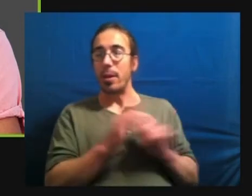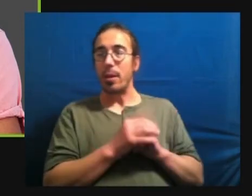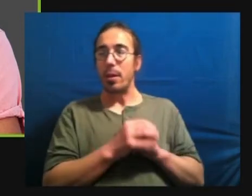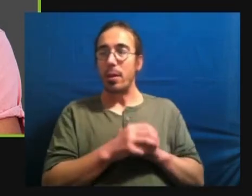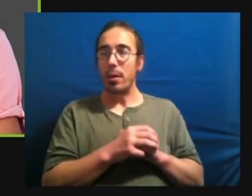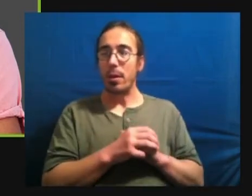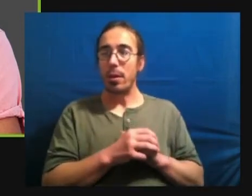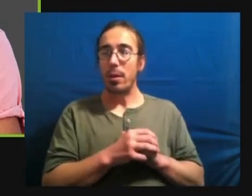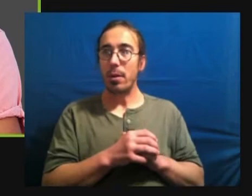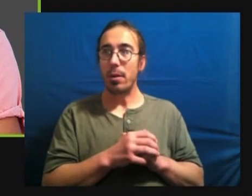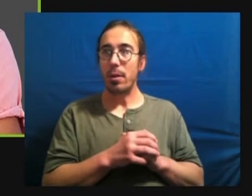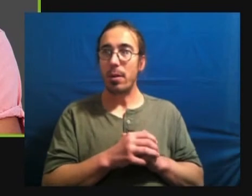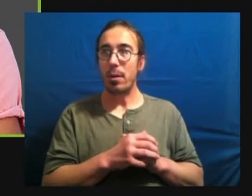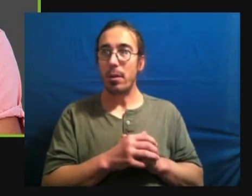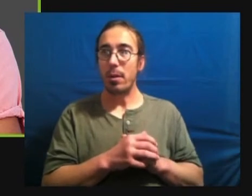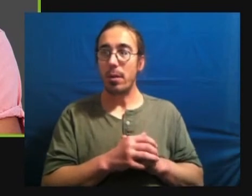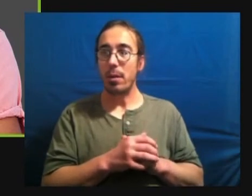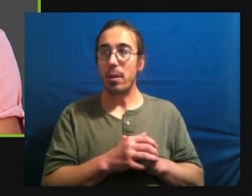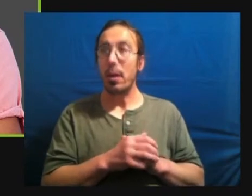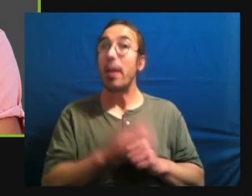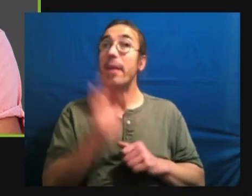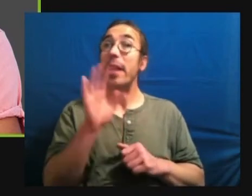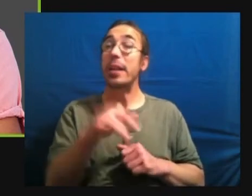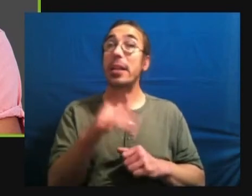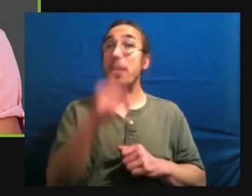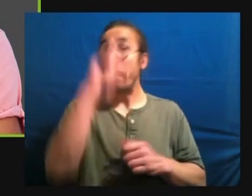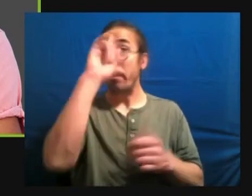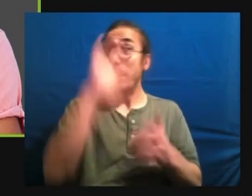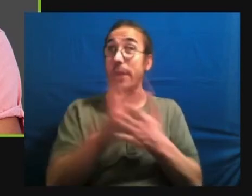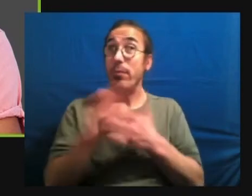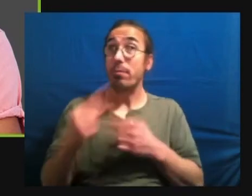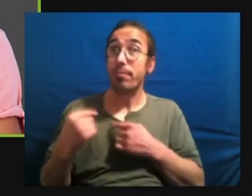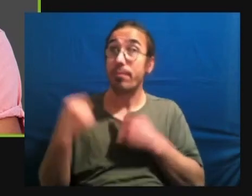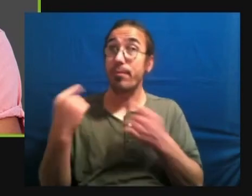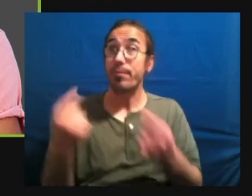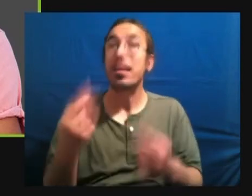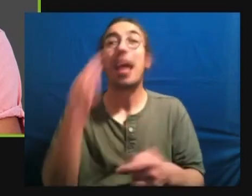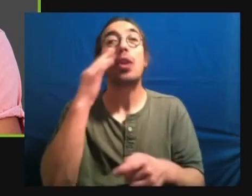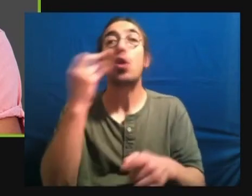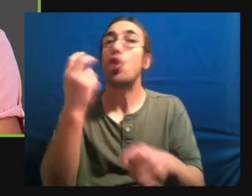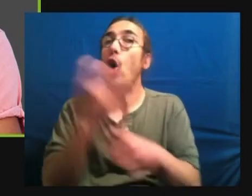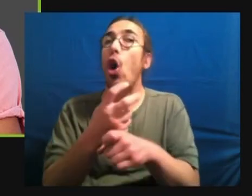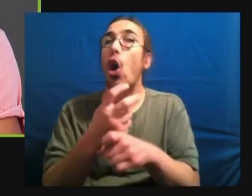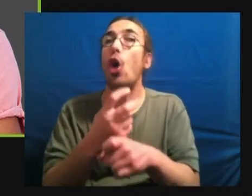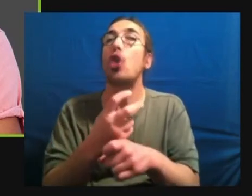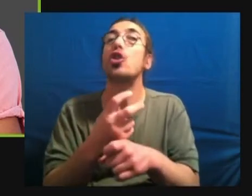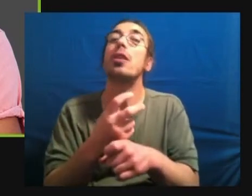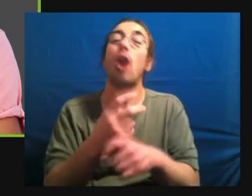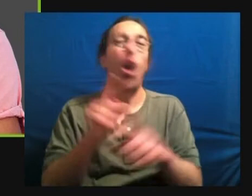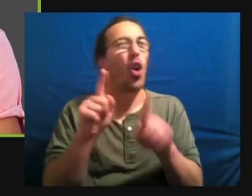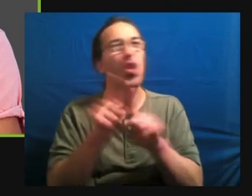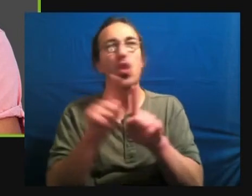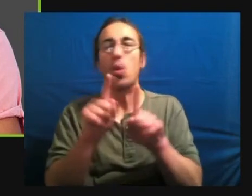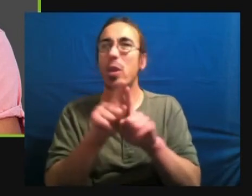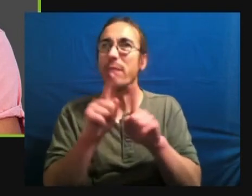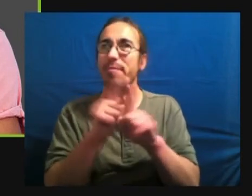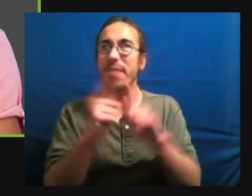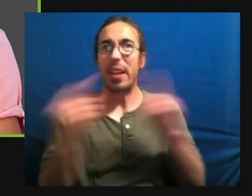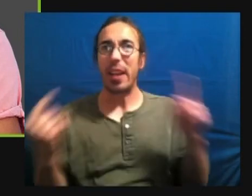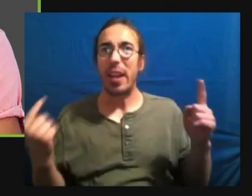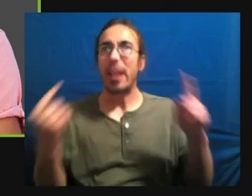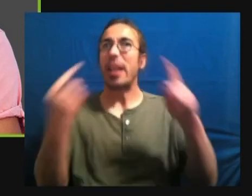unintentionally upheld. It's very hard. It's a lot of cognitive dissonance to break